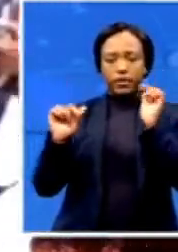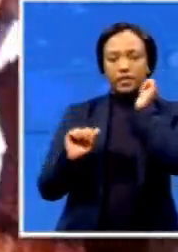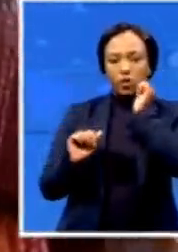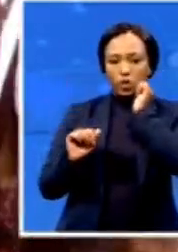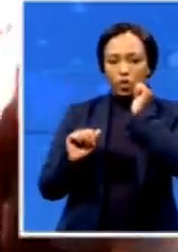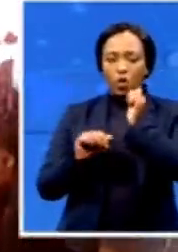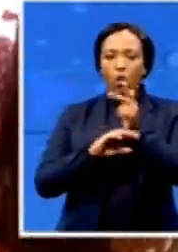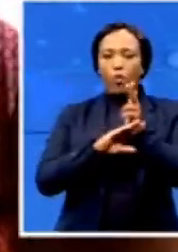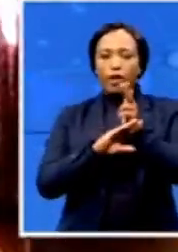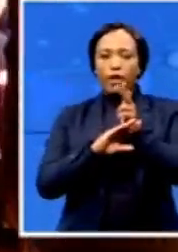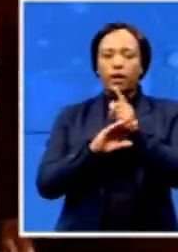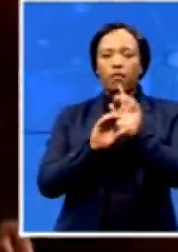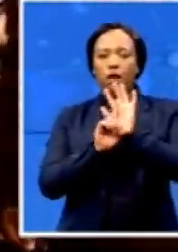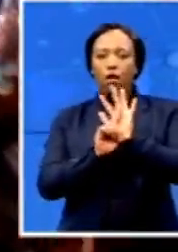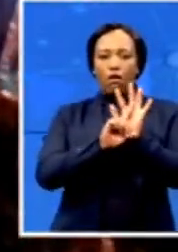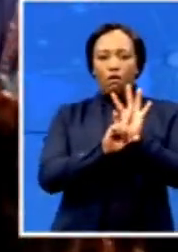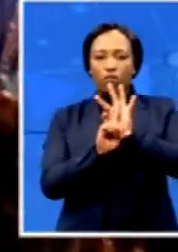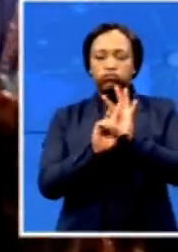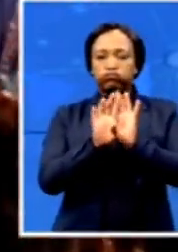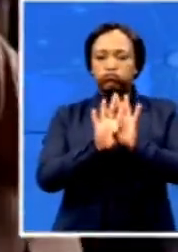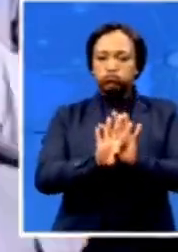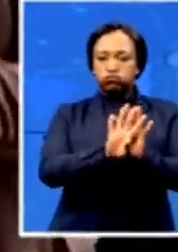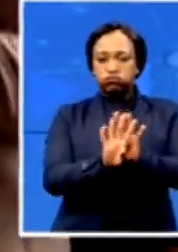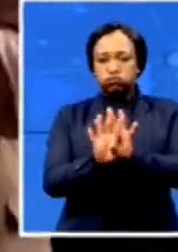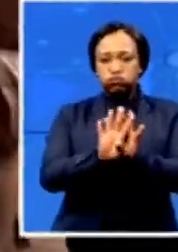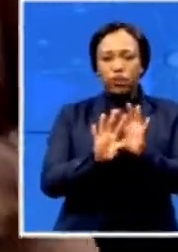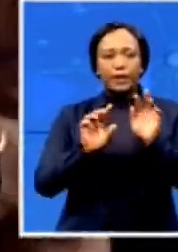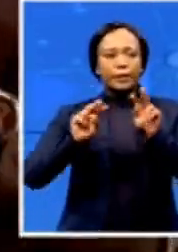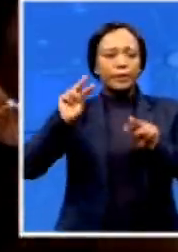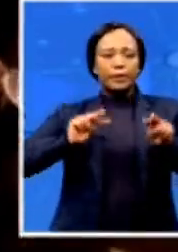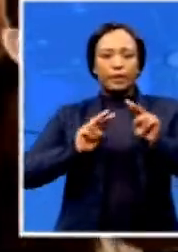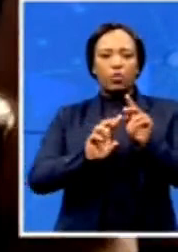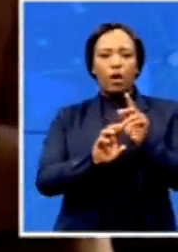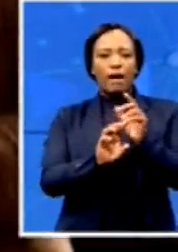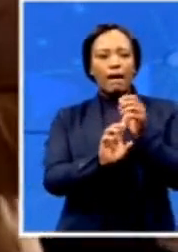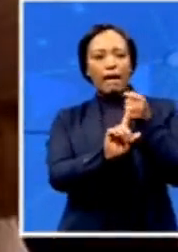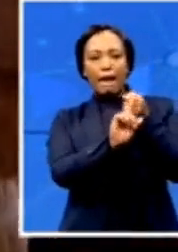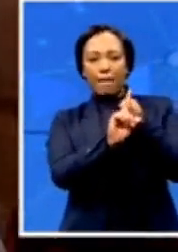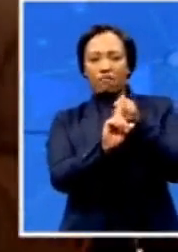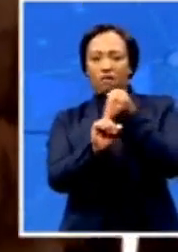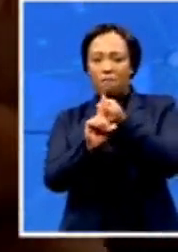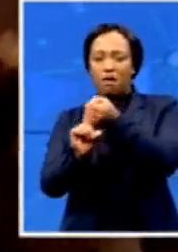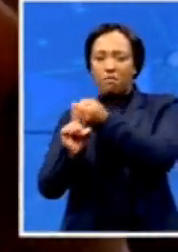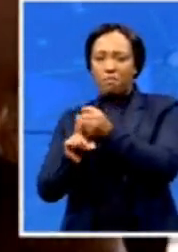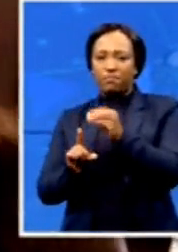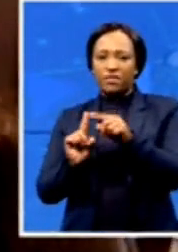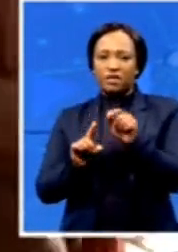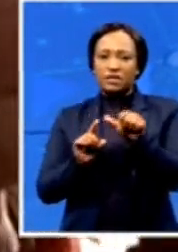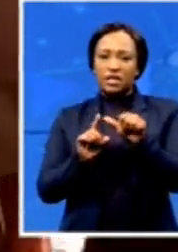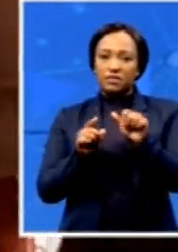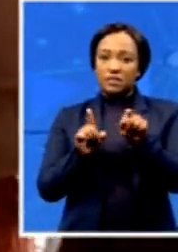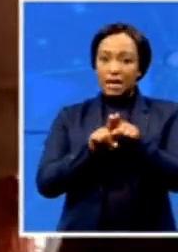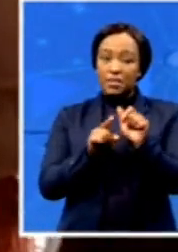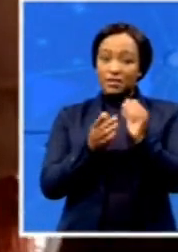also checking the impact herself. She is with some of the engineers who will be